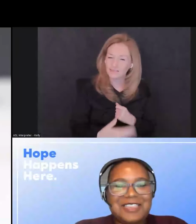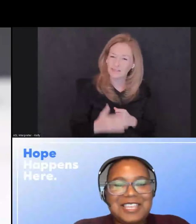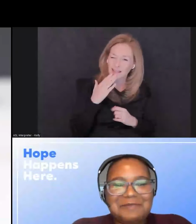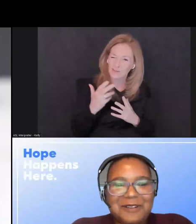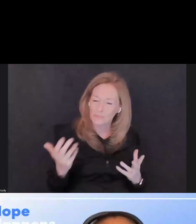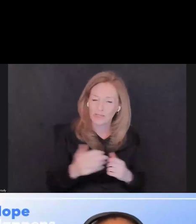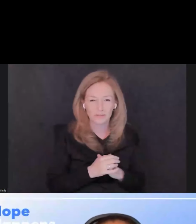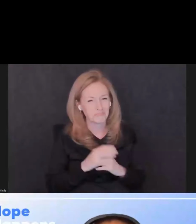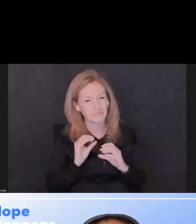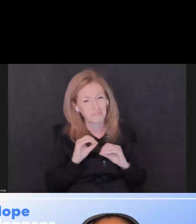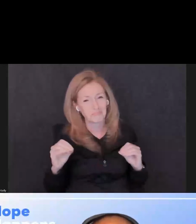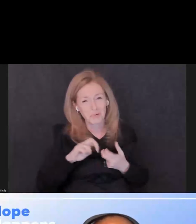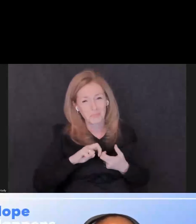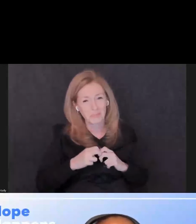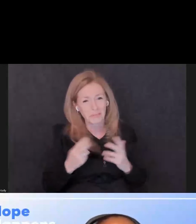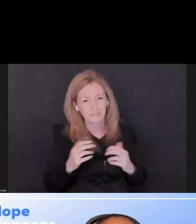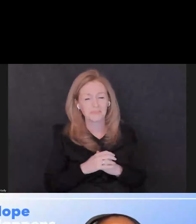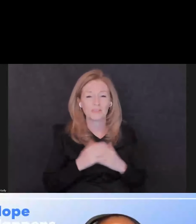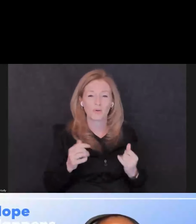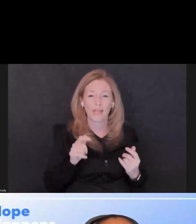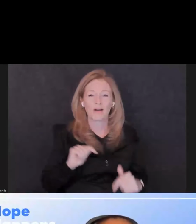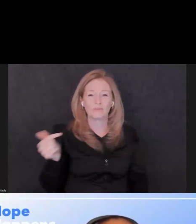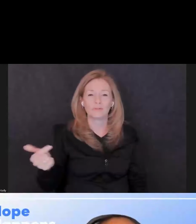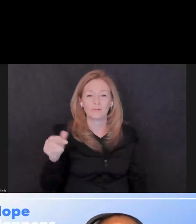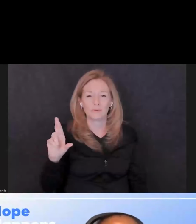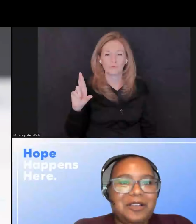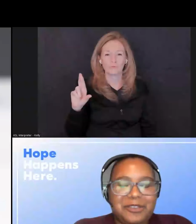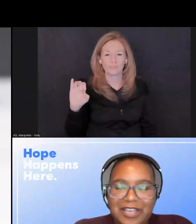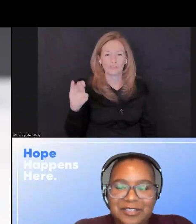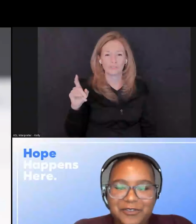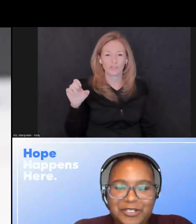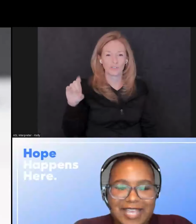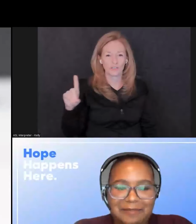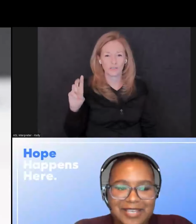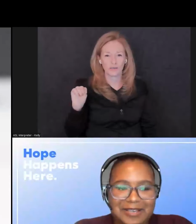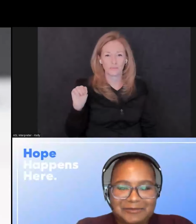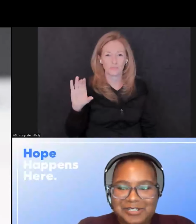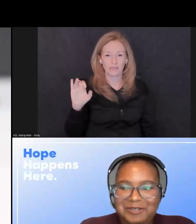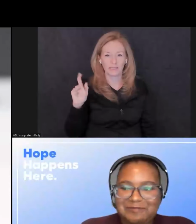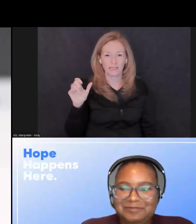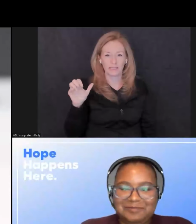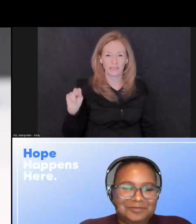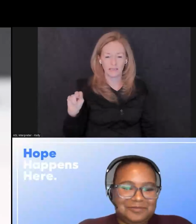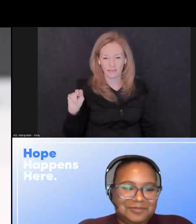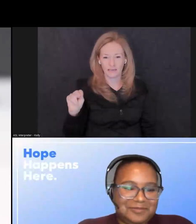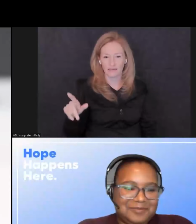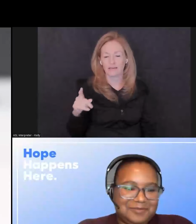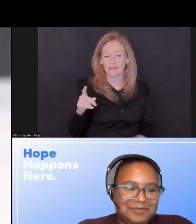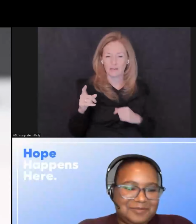So at this point, I'm going to turn it over to Richard McKeon, who is the public health advisor for SAMHSA. Richard.